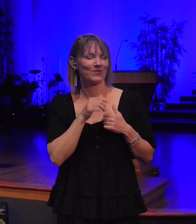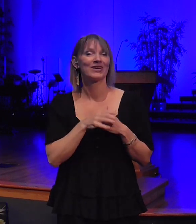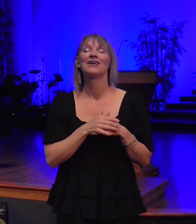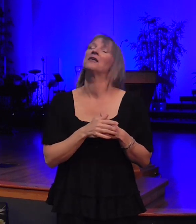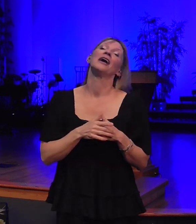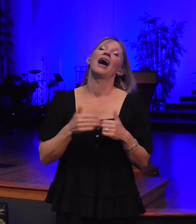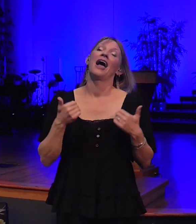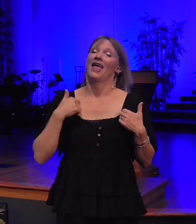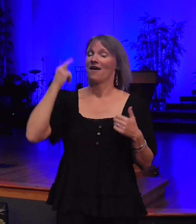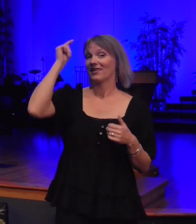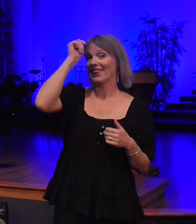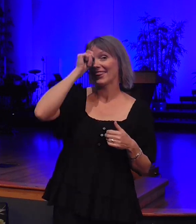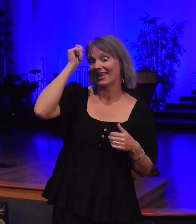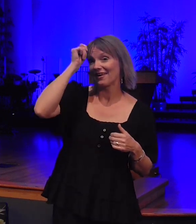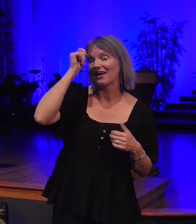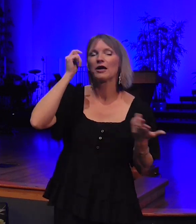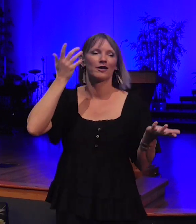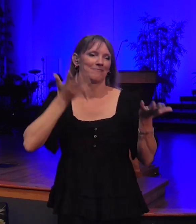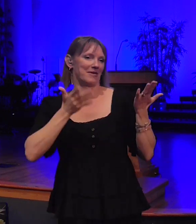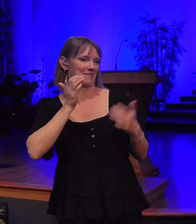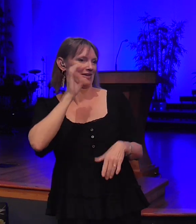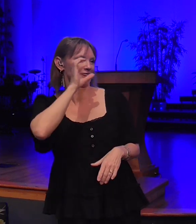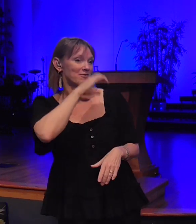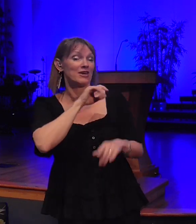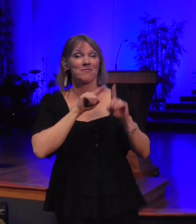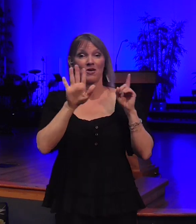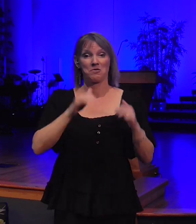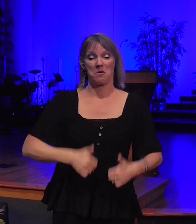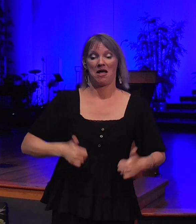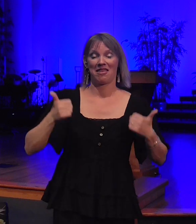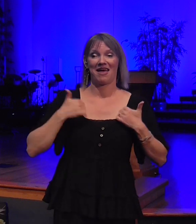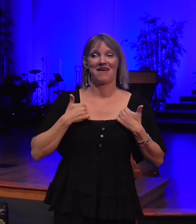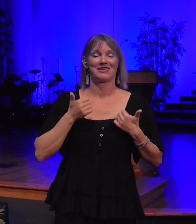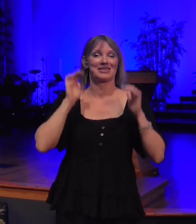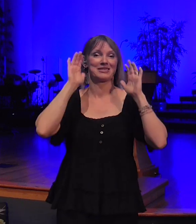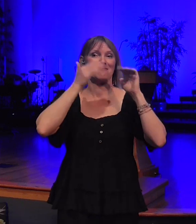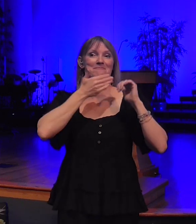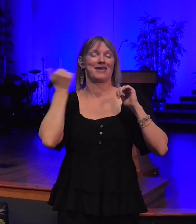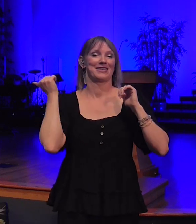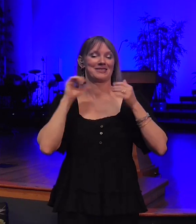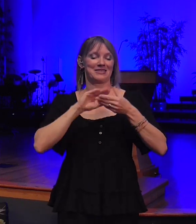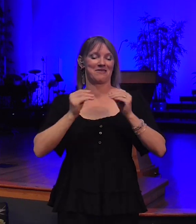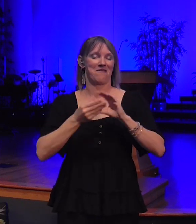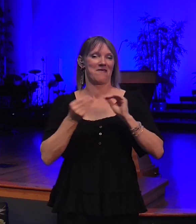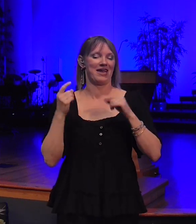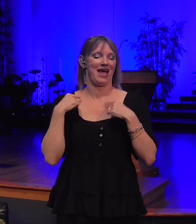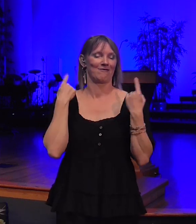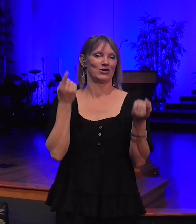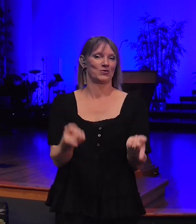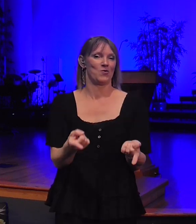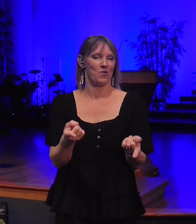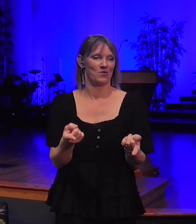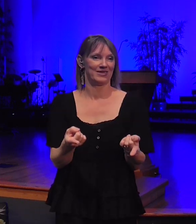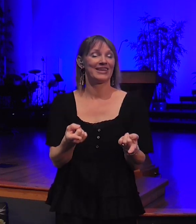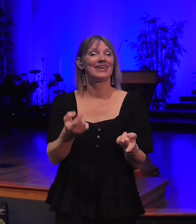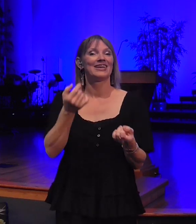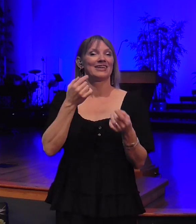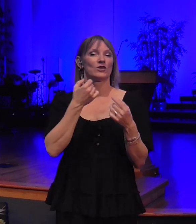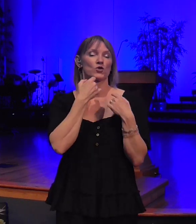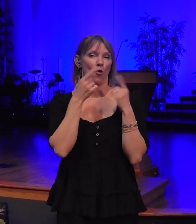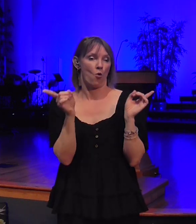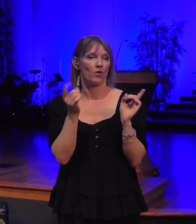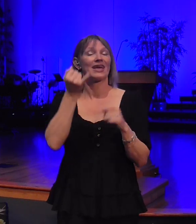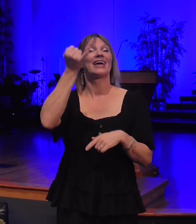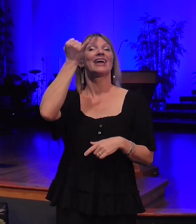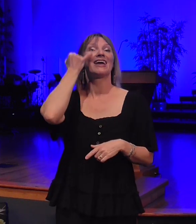theory, it sounds a little strange, that your life is the greatest story ever told. if we would only give it the